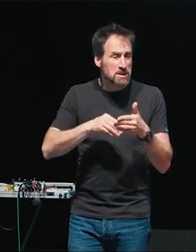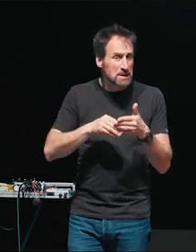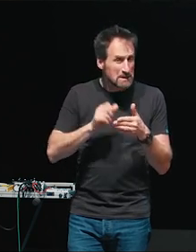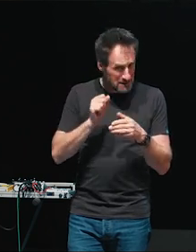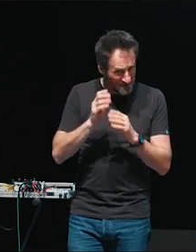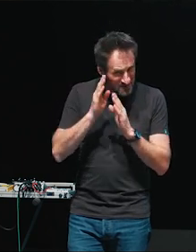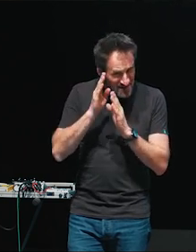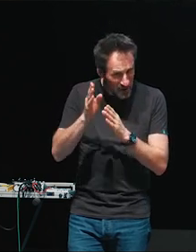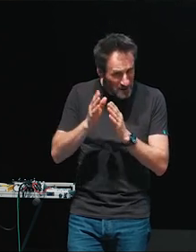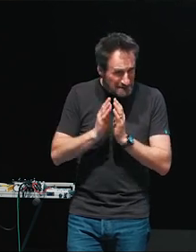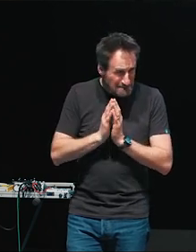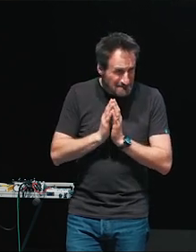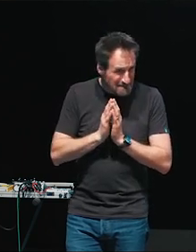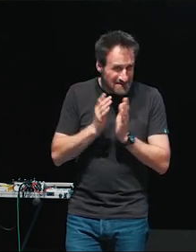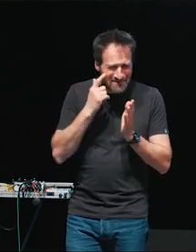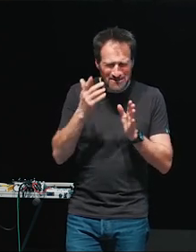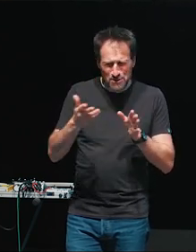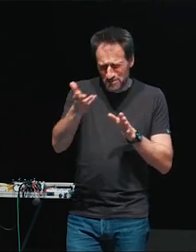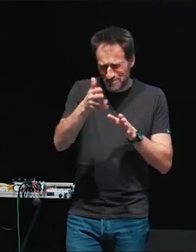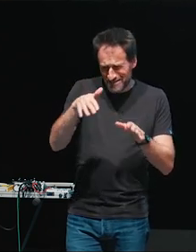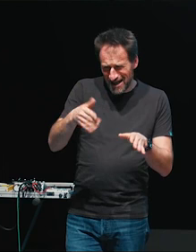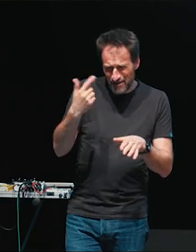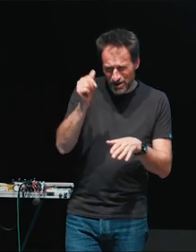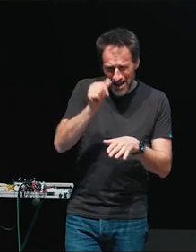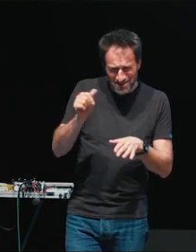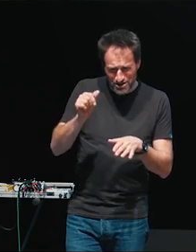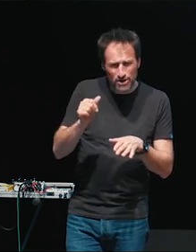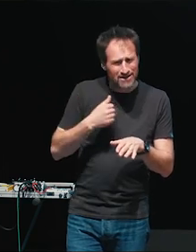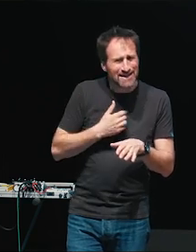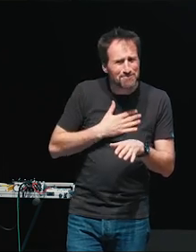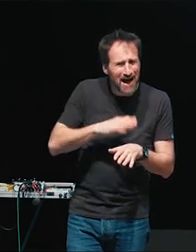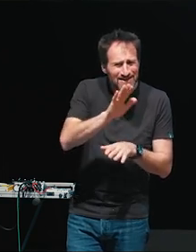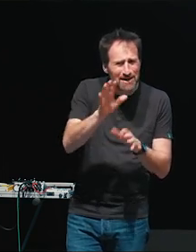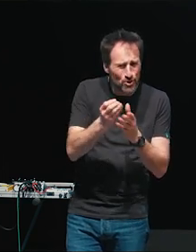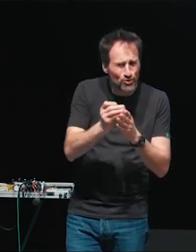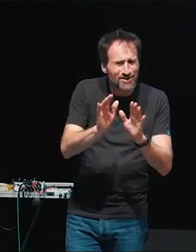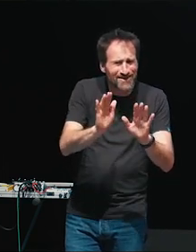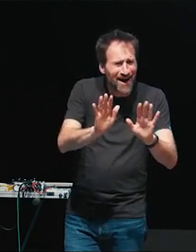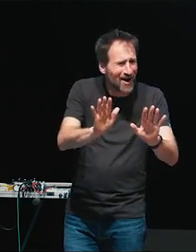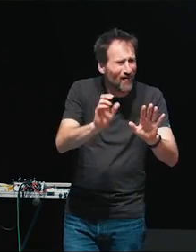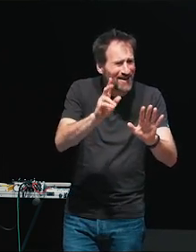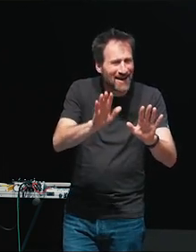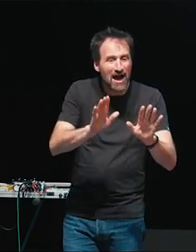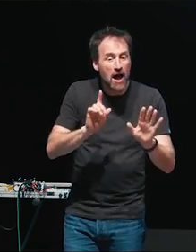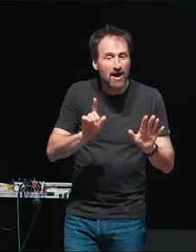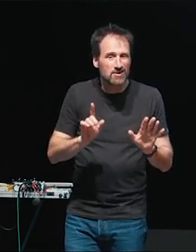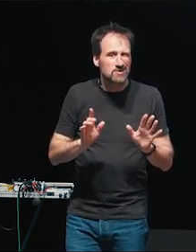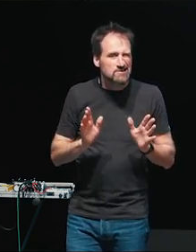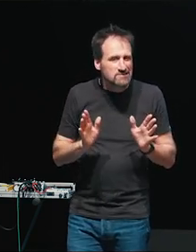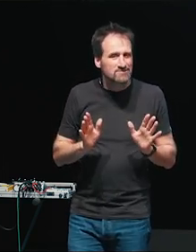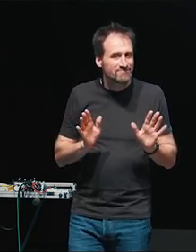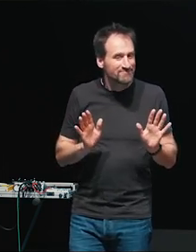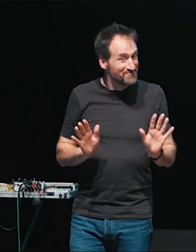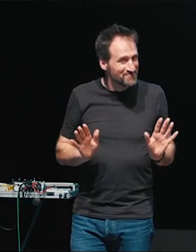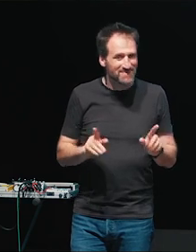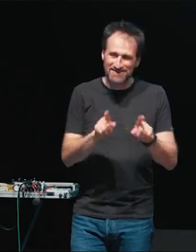I'm not hitting on Amazon here. I mean, I like it. I use your products. Please don't blacklist me. But still, and the same